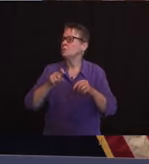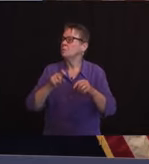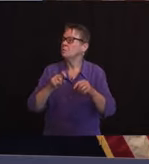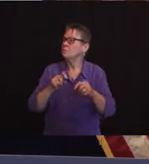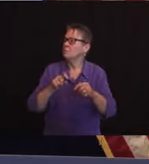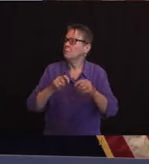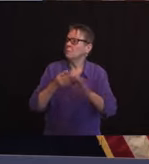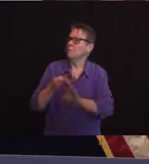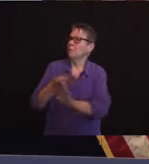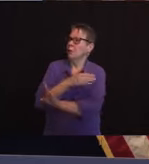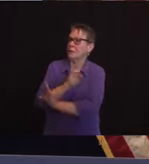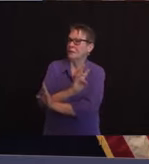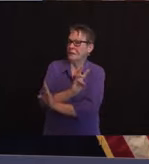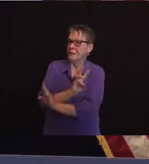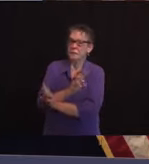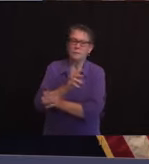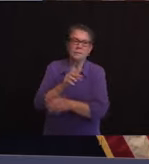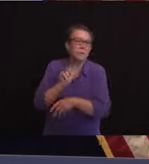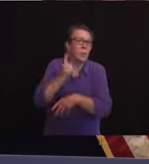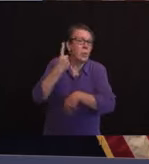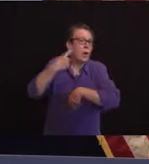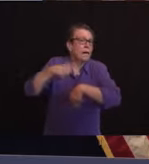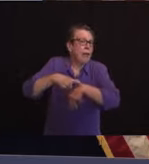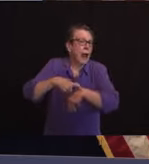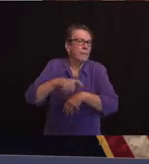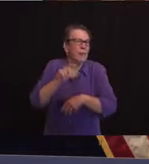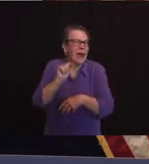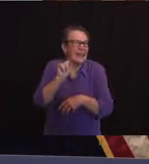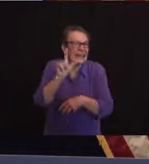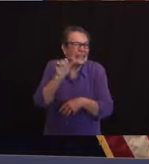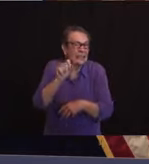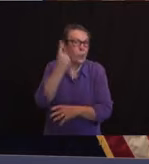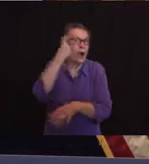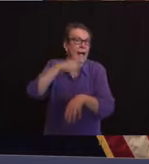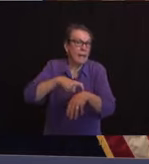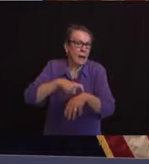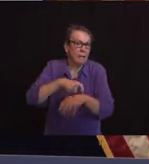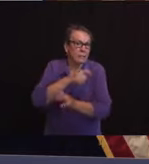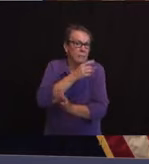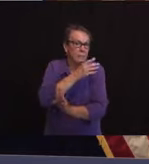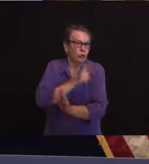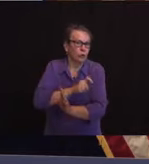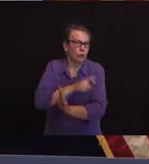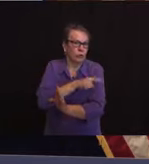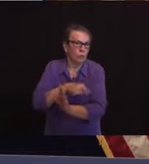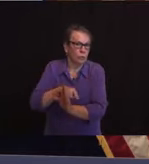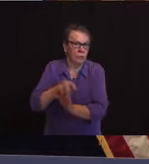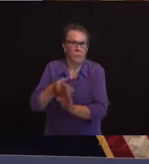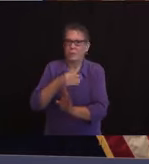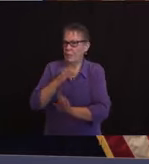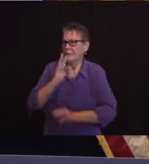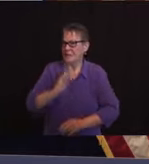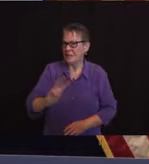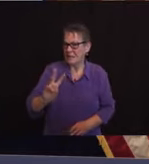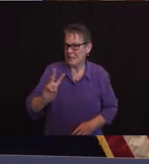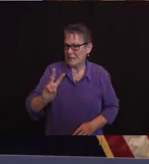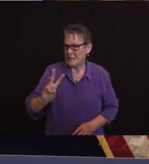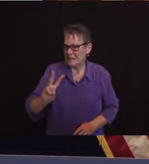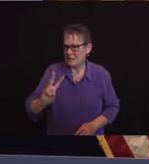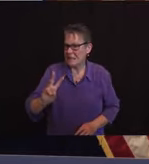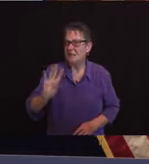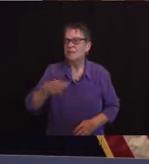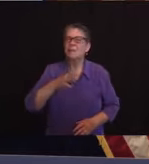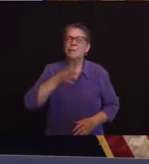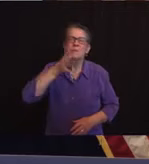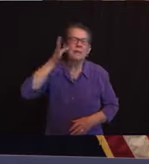young children to get in contact with their healthcare provider and resume regular checkups for their children, which includes lead screening